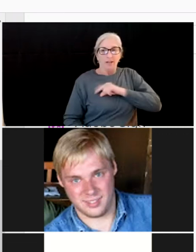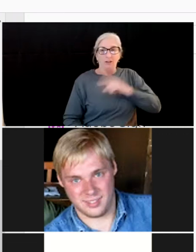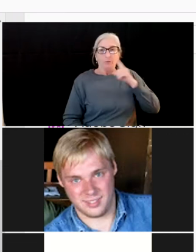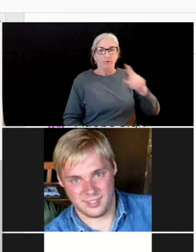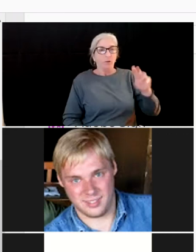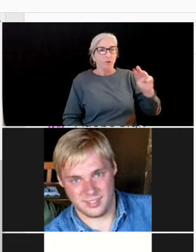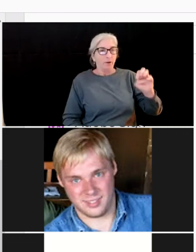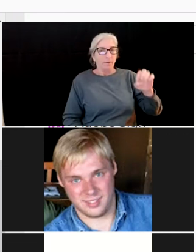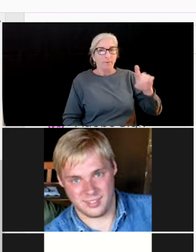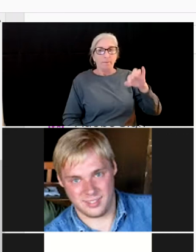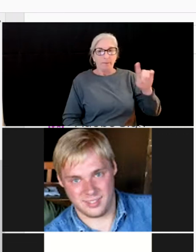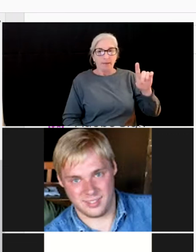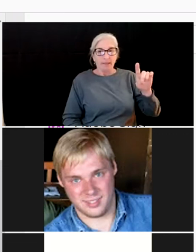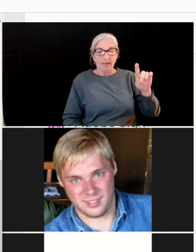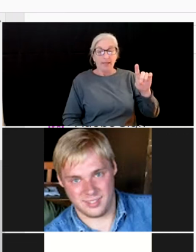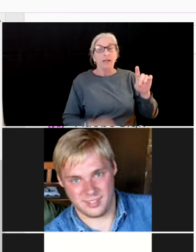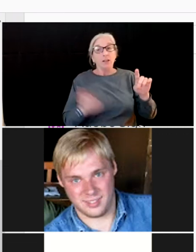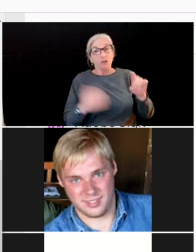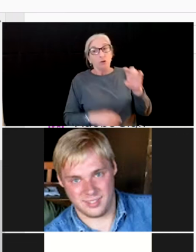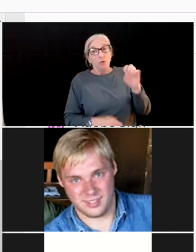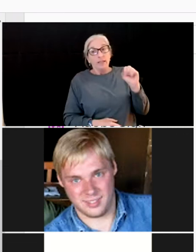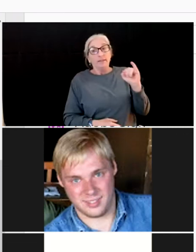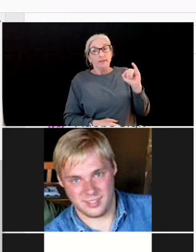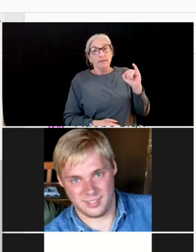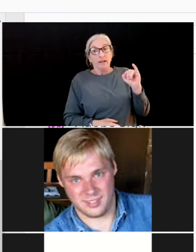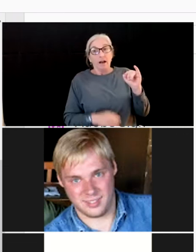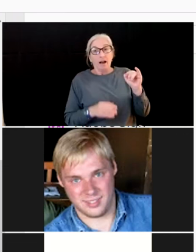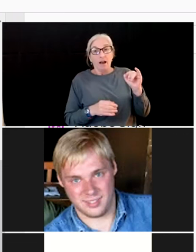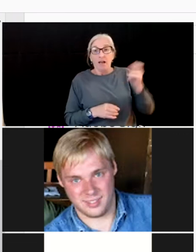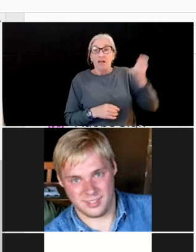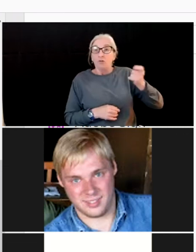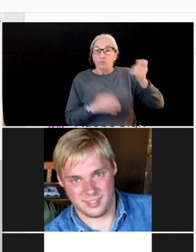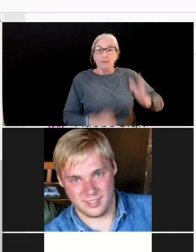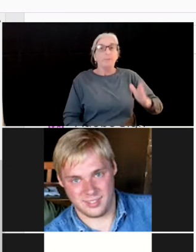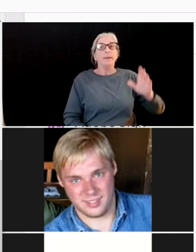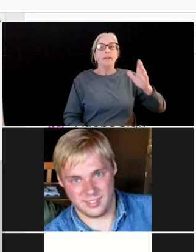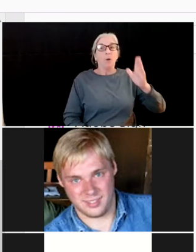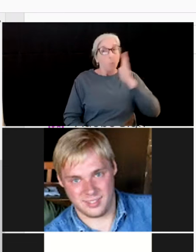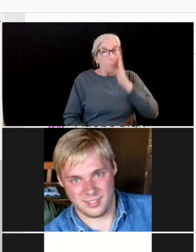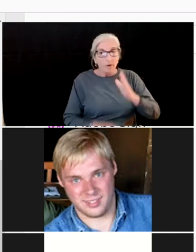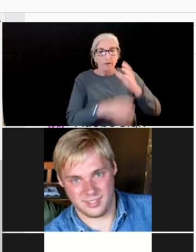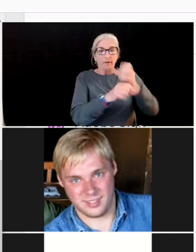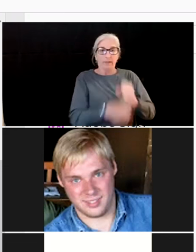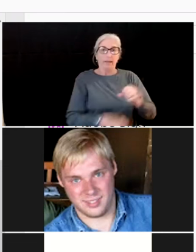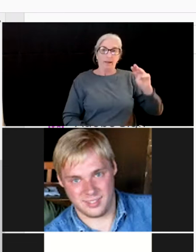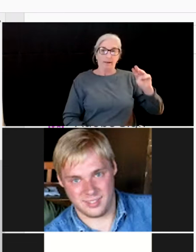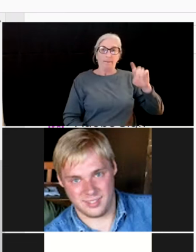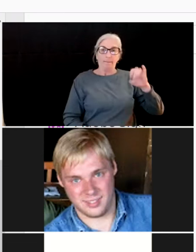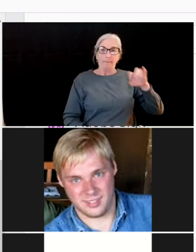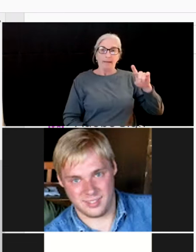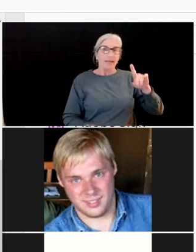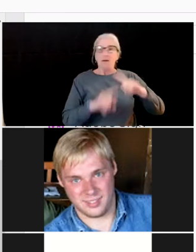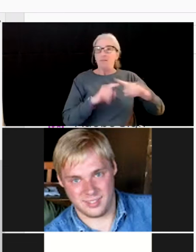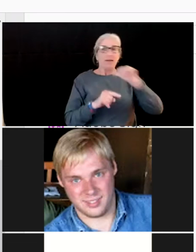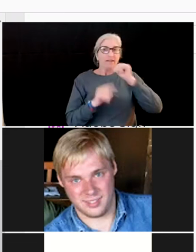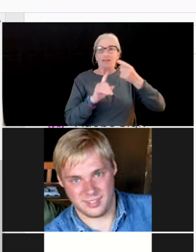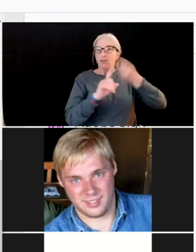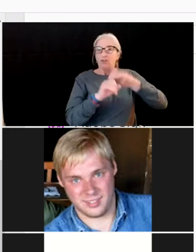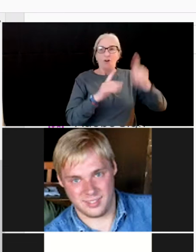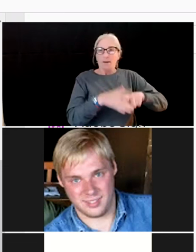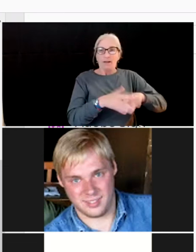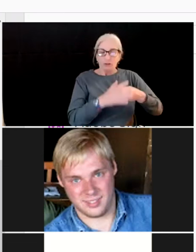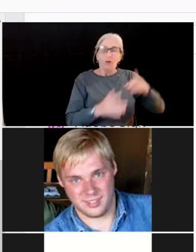even though an SSI recipient would meet all the criteria for Medicaid, they still have to file a separate application with the Department of Social